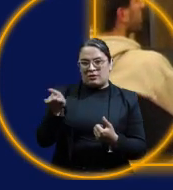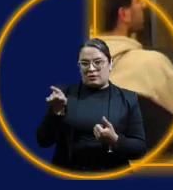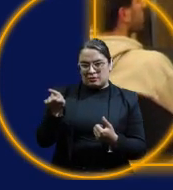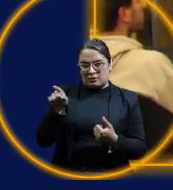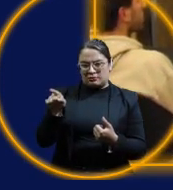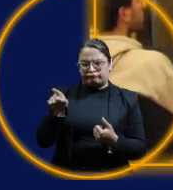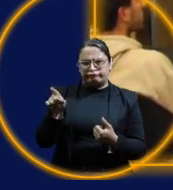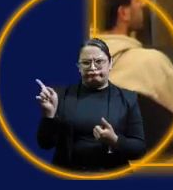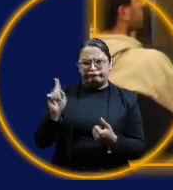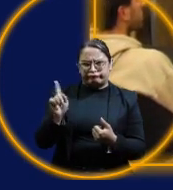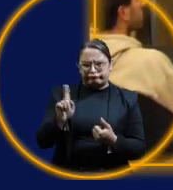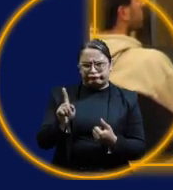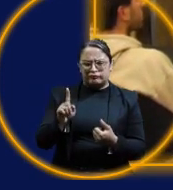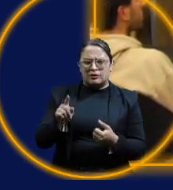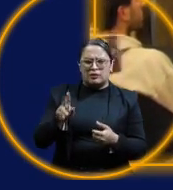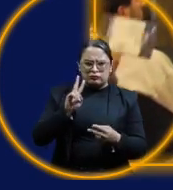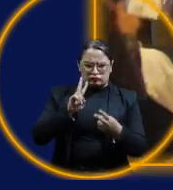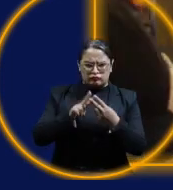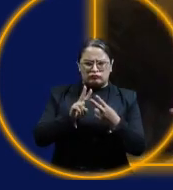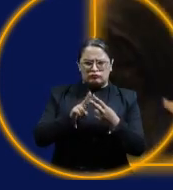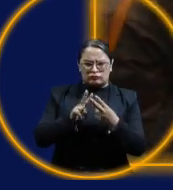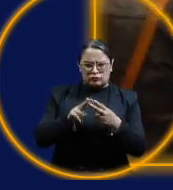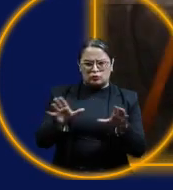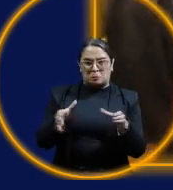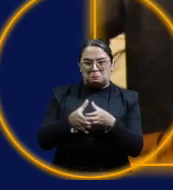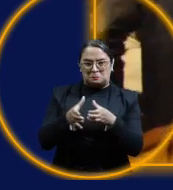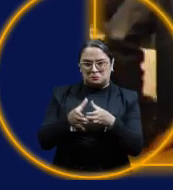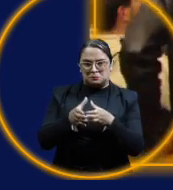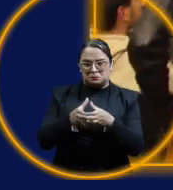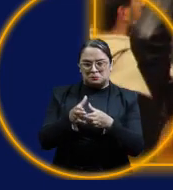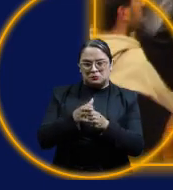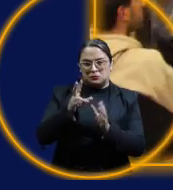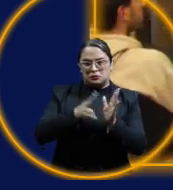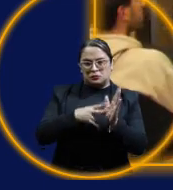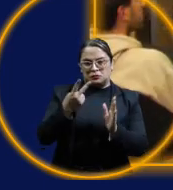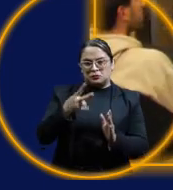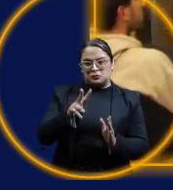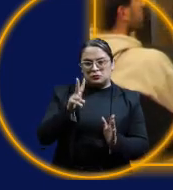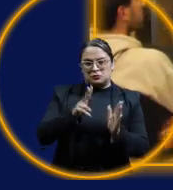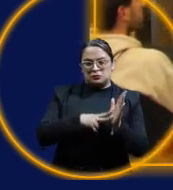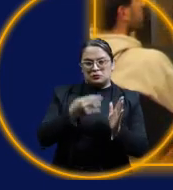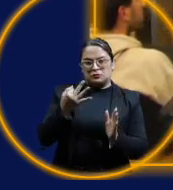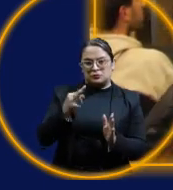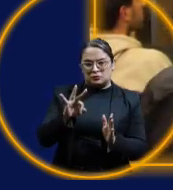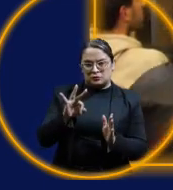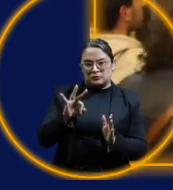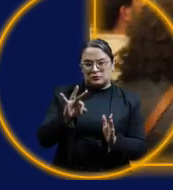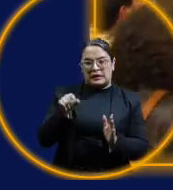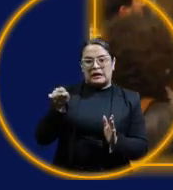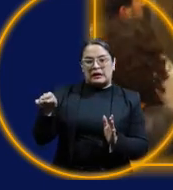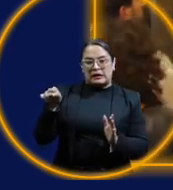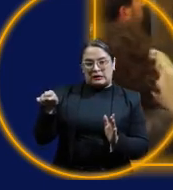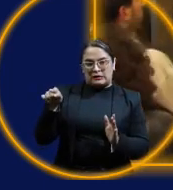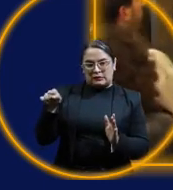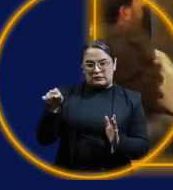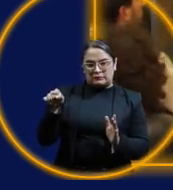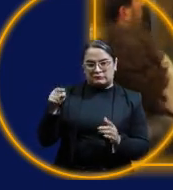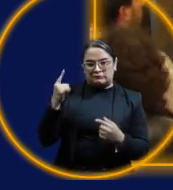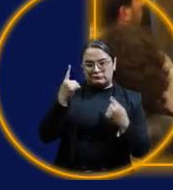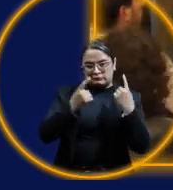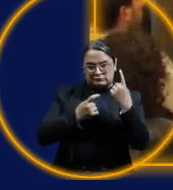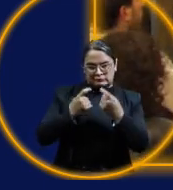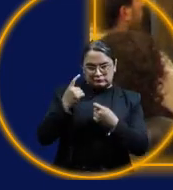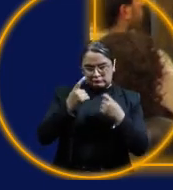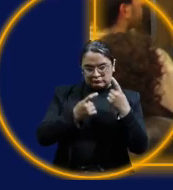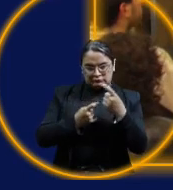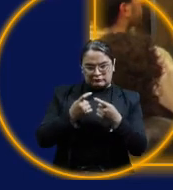many years I Met her by the min Birds 2012 2013 been